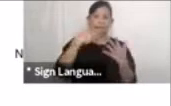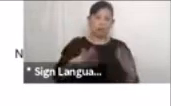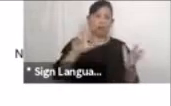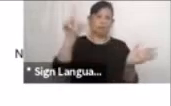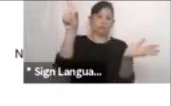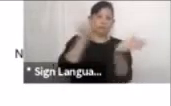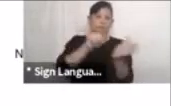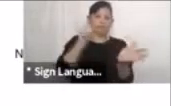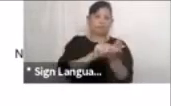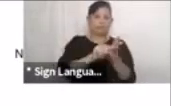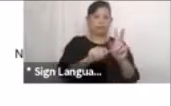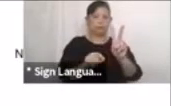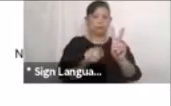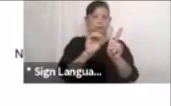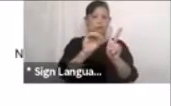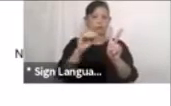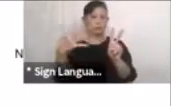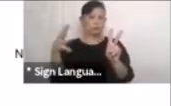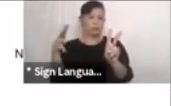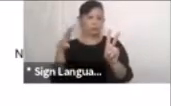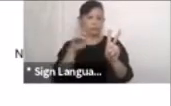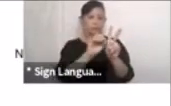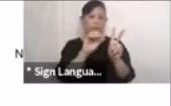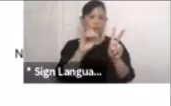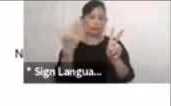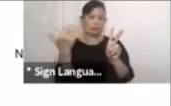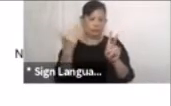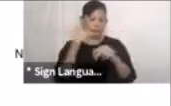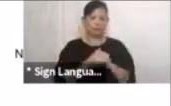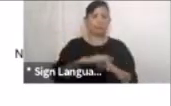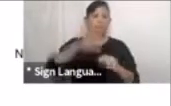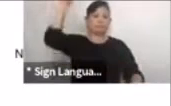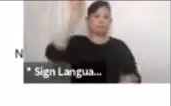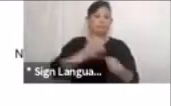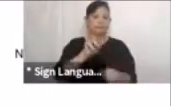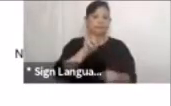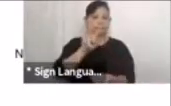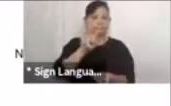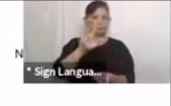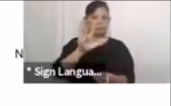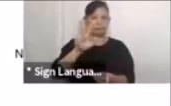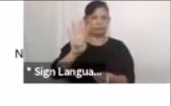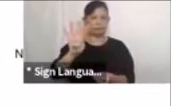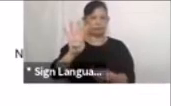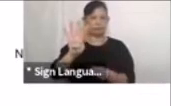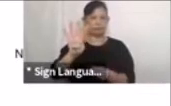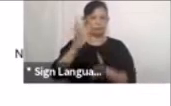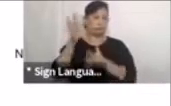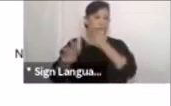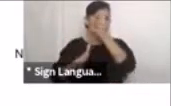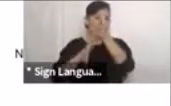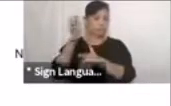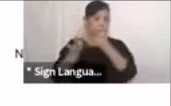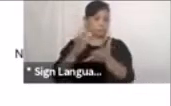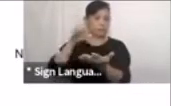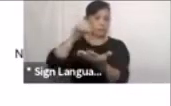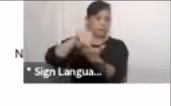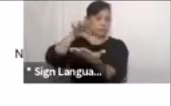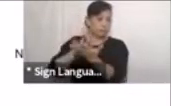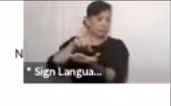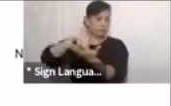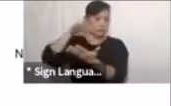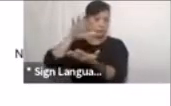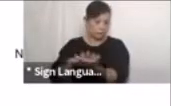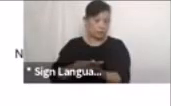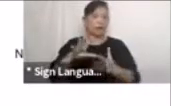and this glossary contains 234 signs, which was actually acknowledged and presented by